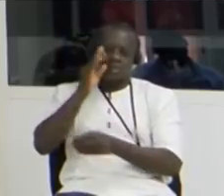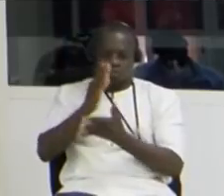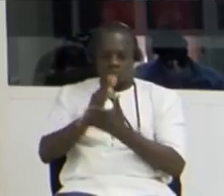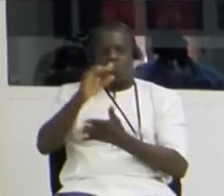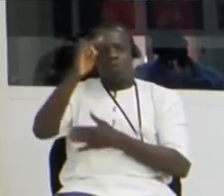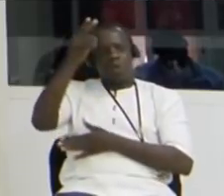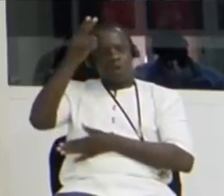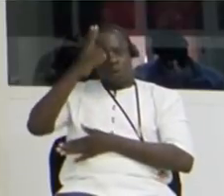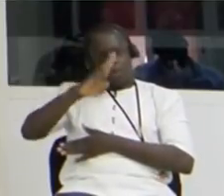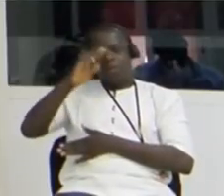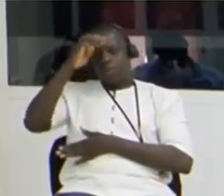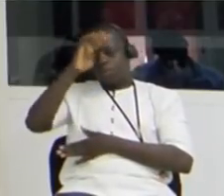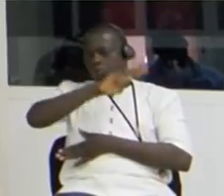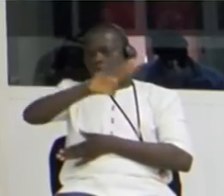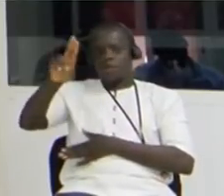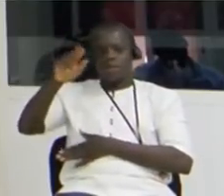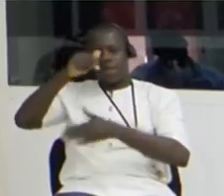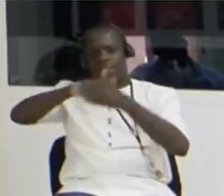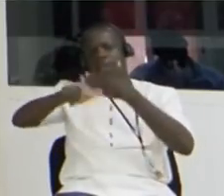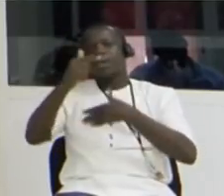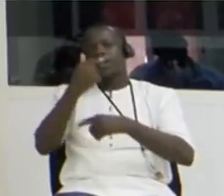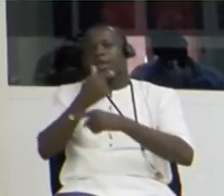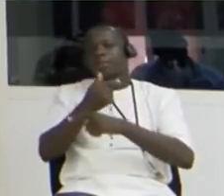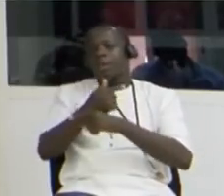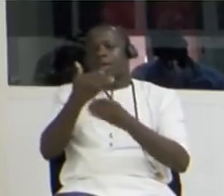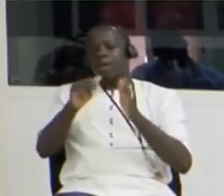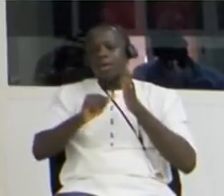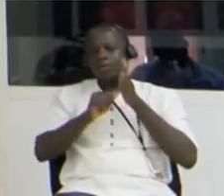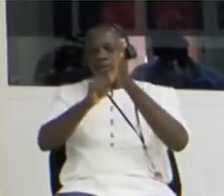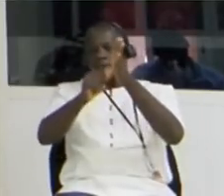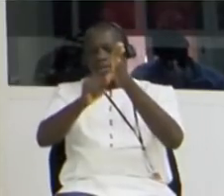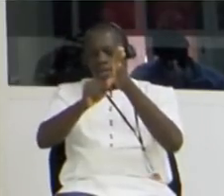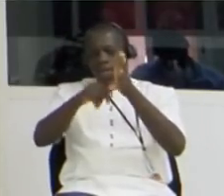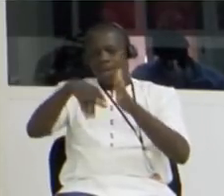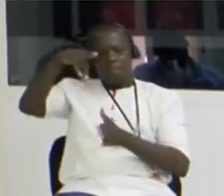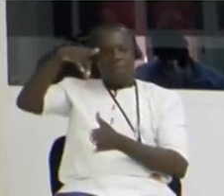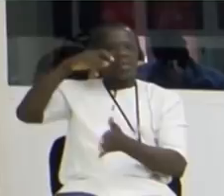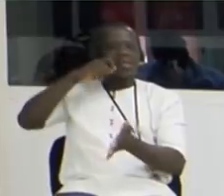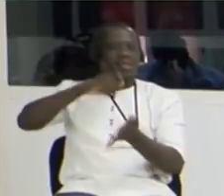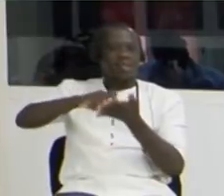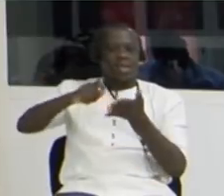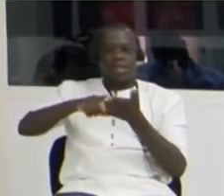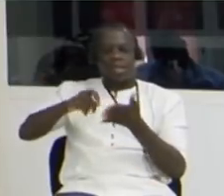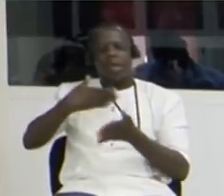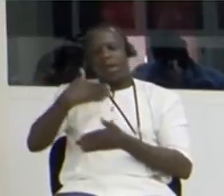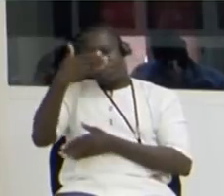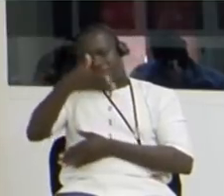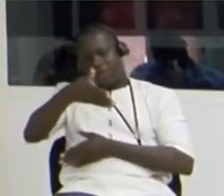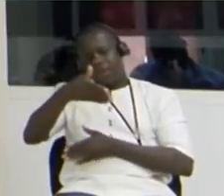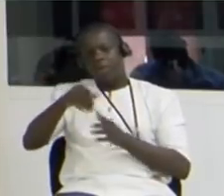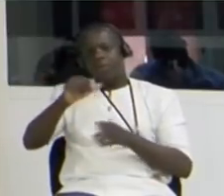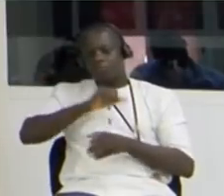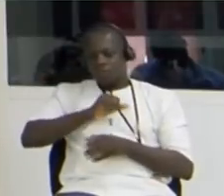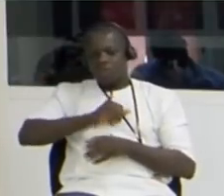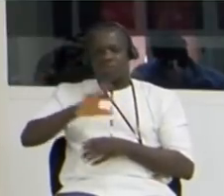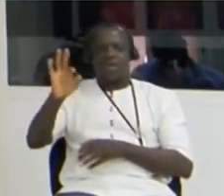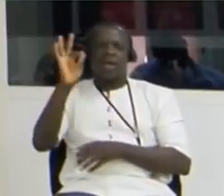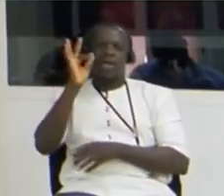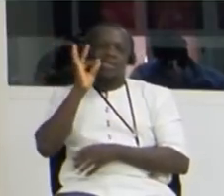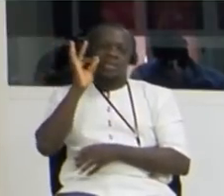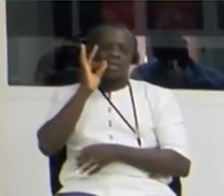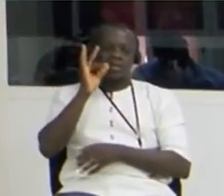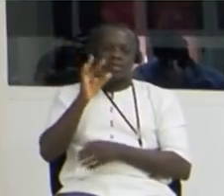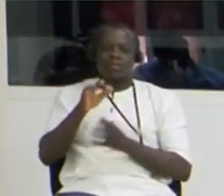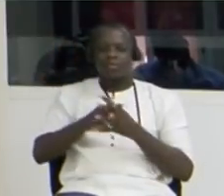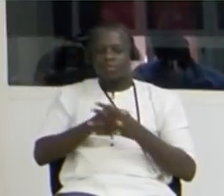Permanent Secretary too was not in town. So it was the Deputy Permanent Secretary that was around. So he replied to